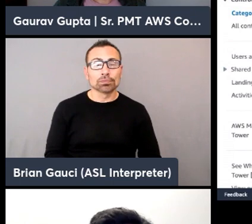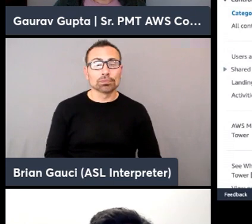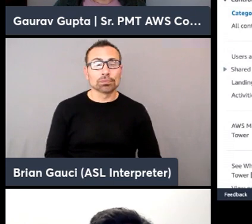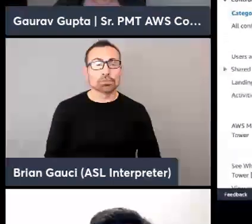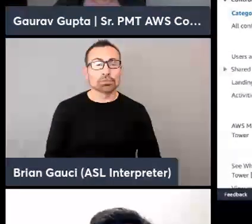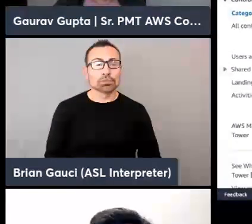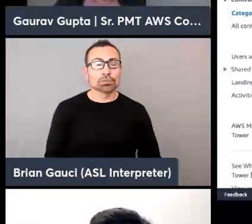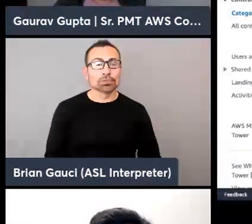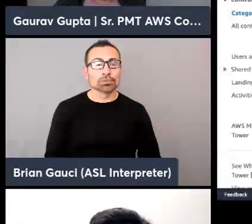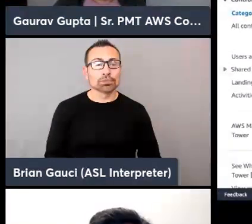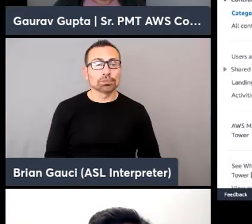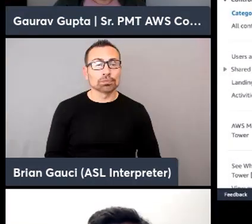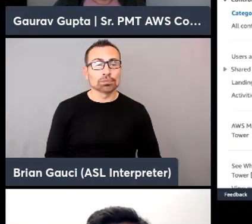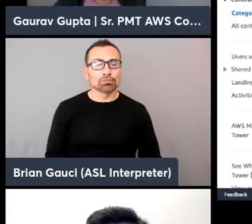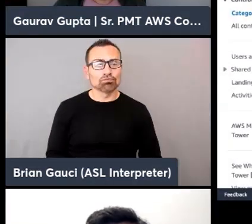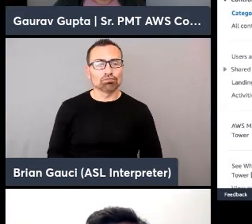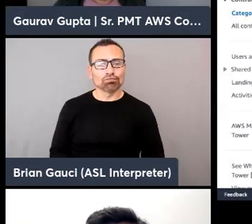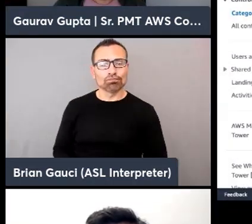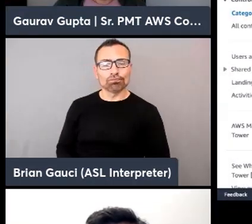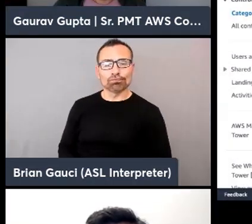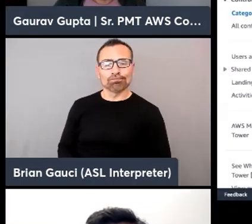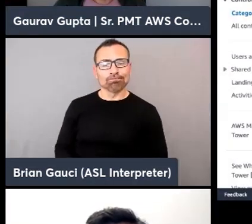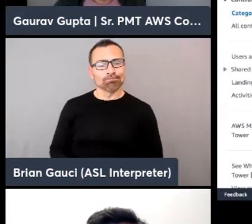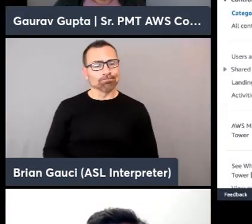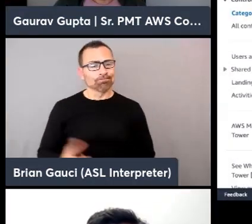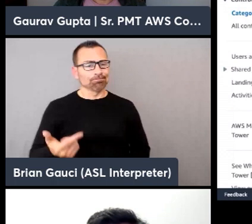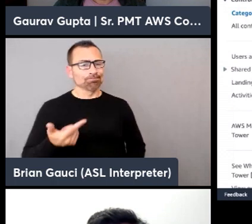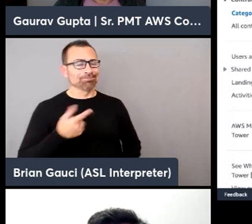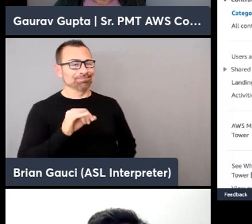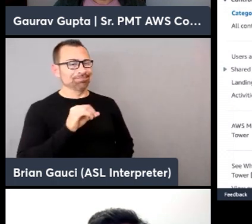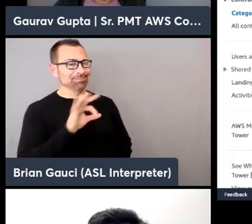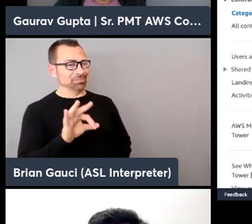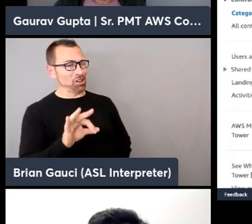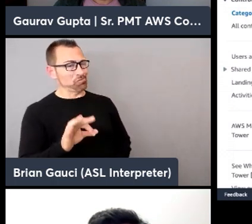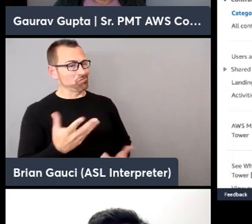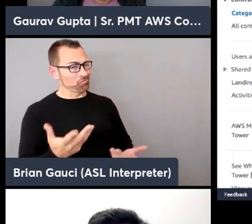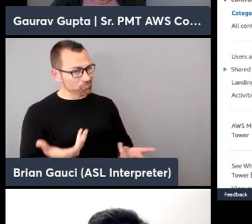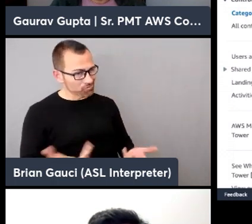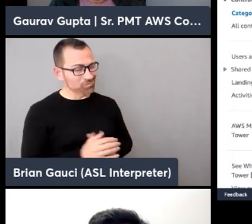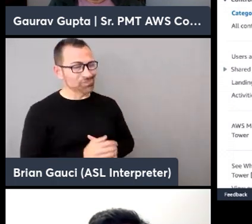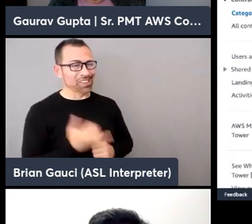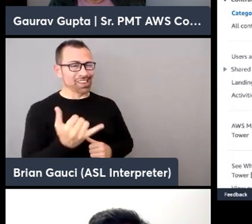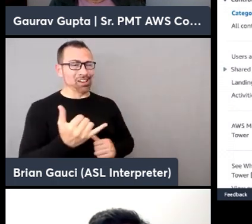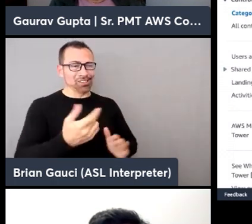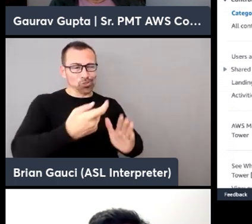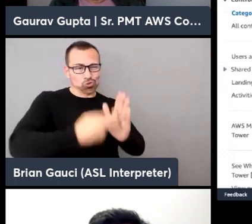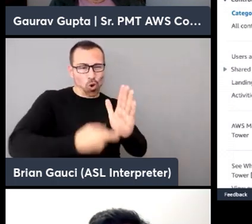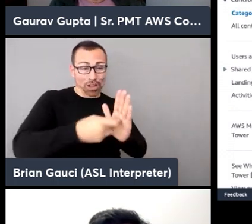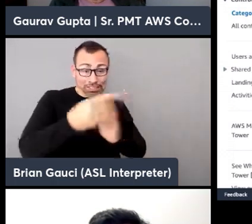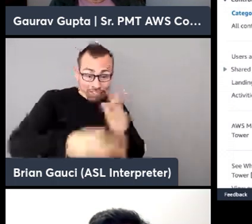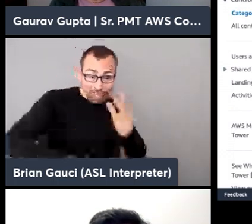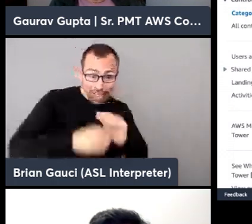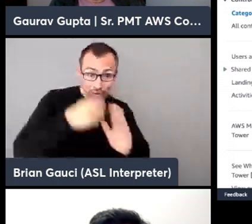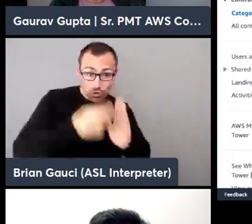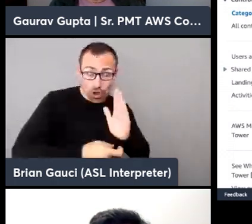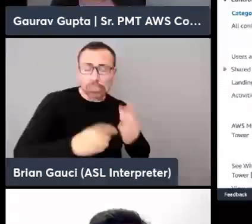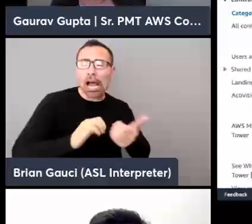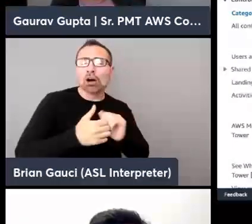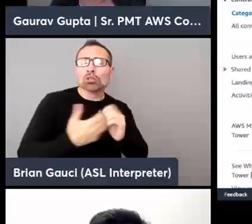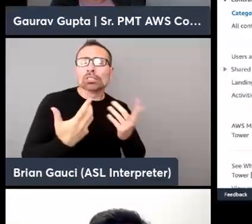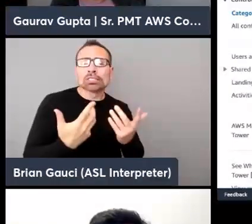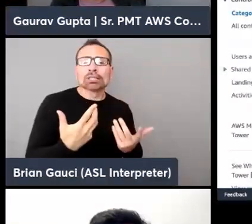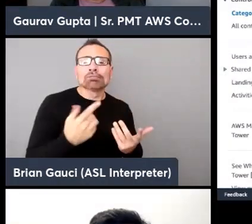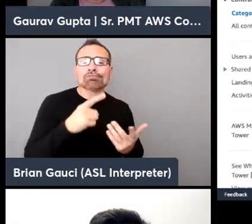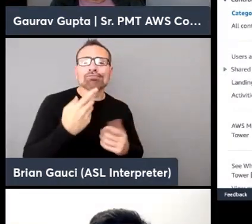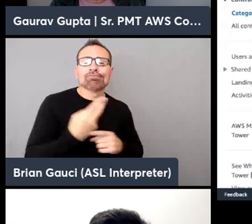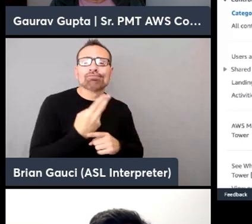So Gaurav, let's talk about pricing. Is there any extra cost to this? How does that work into utilizing